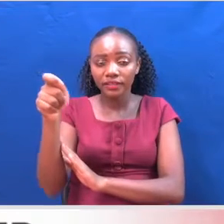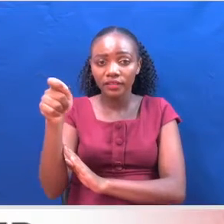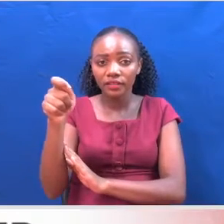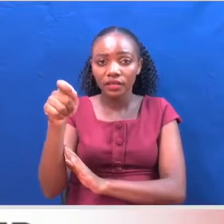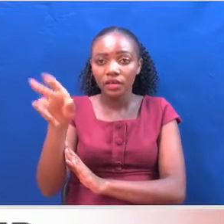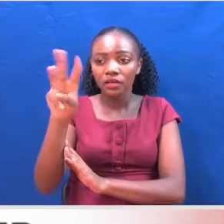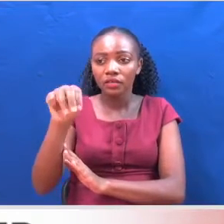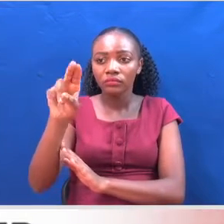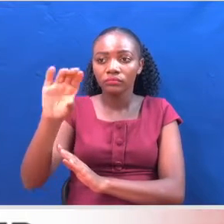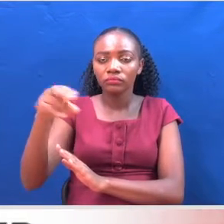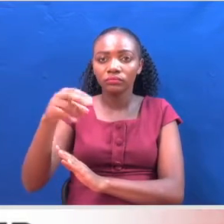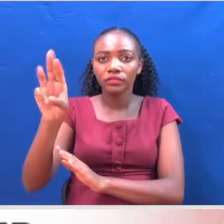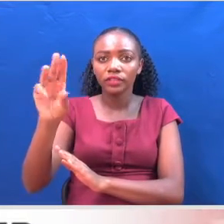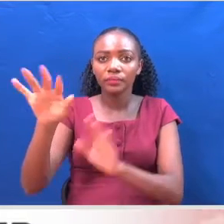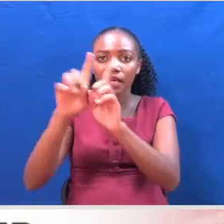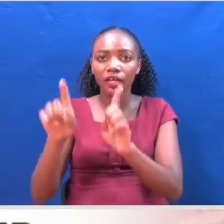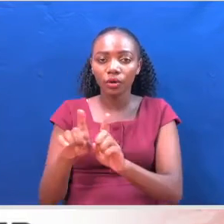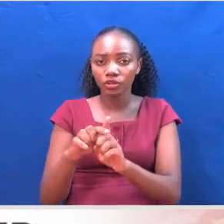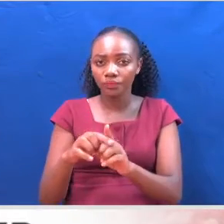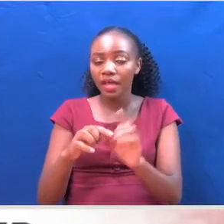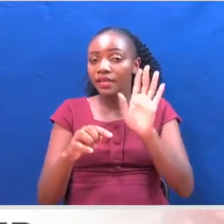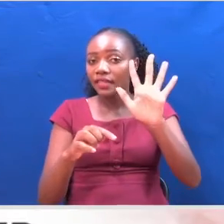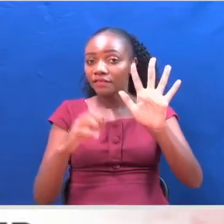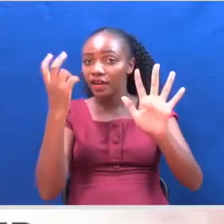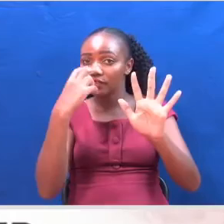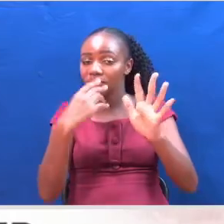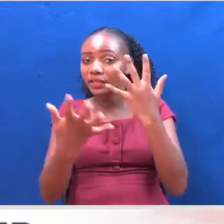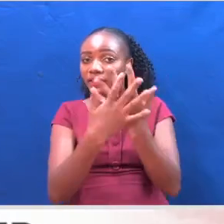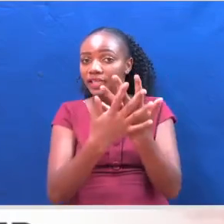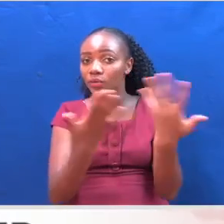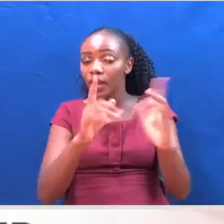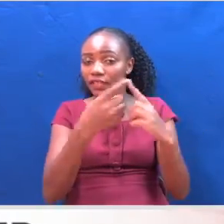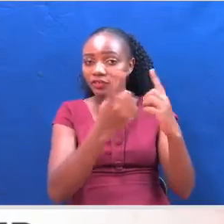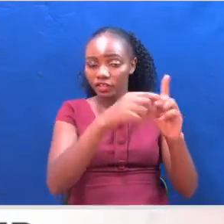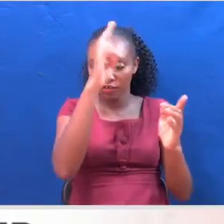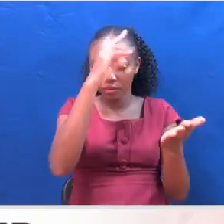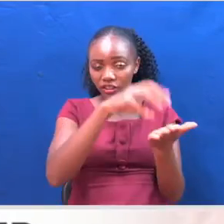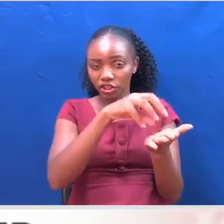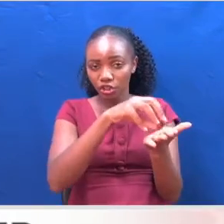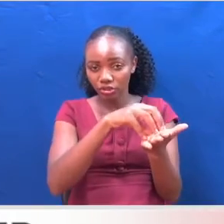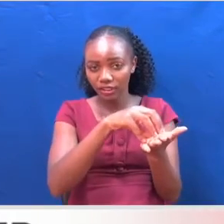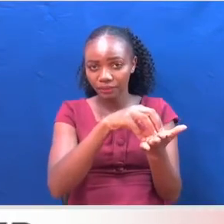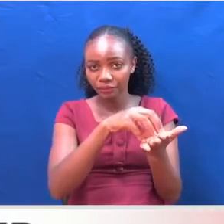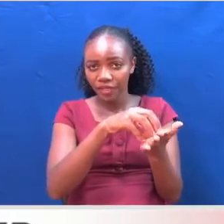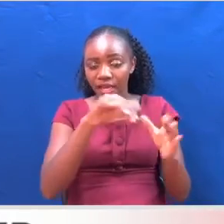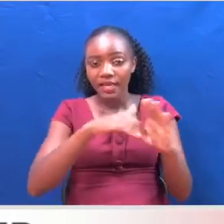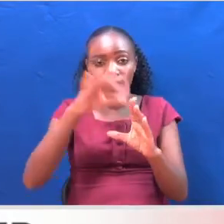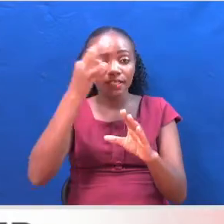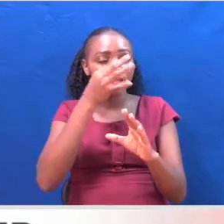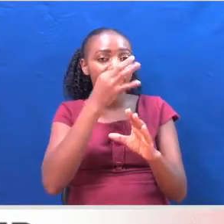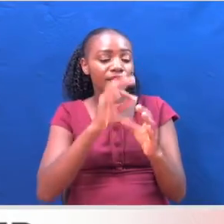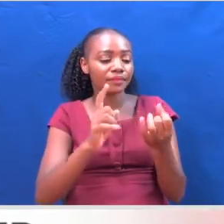Florence Muchemi. The five murder suspects have been remanded at various police prisons rather within Nyeri, Embu